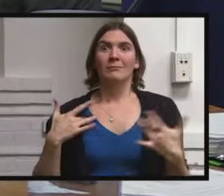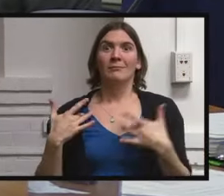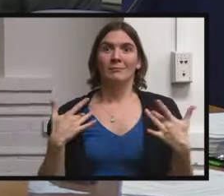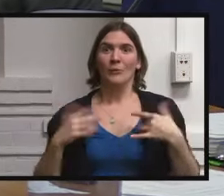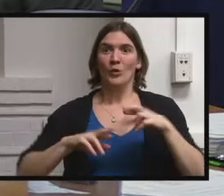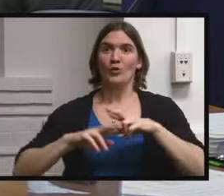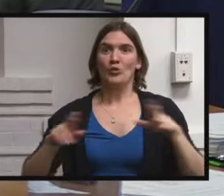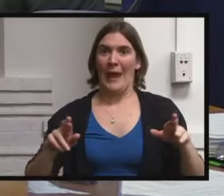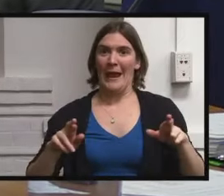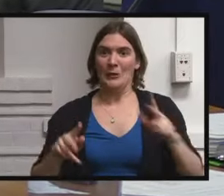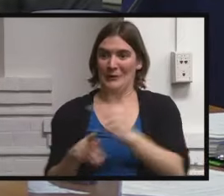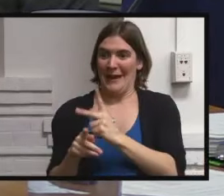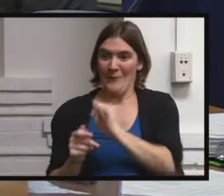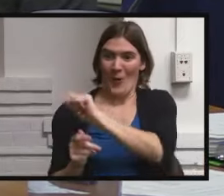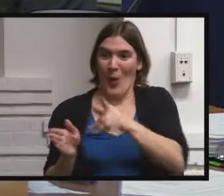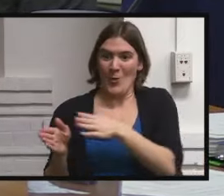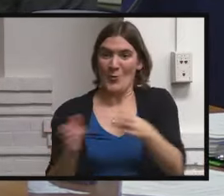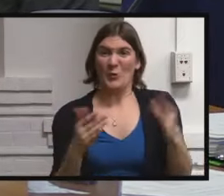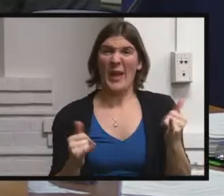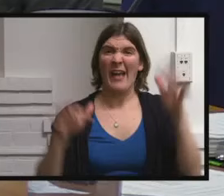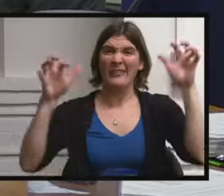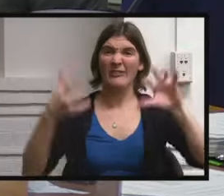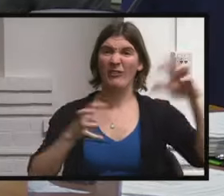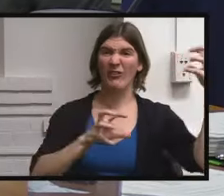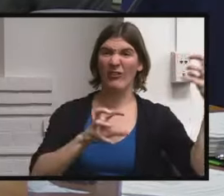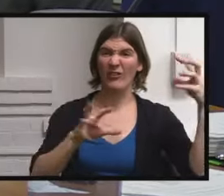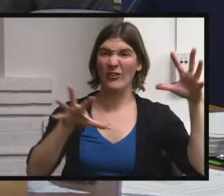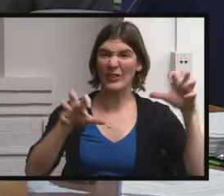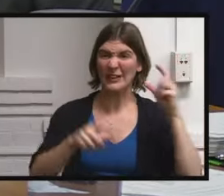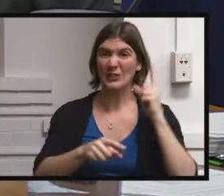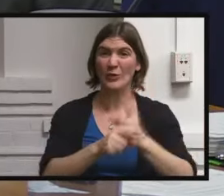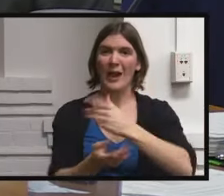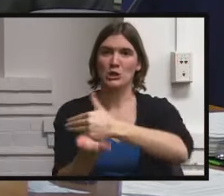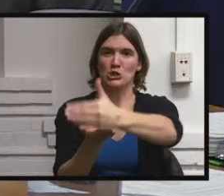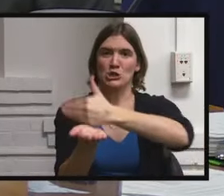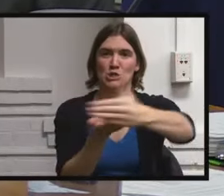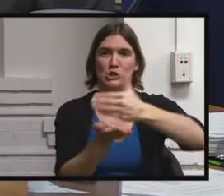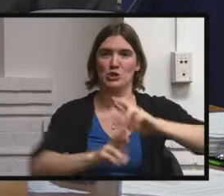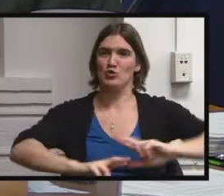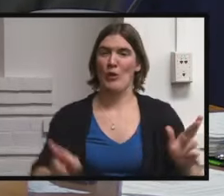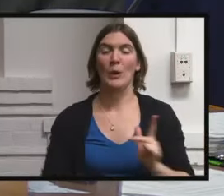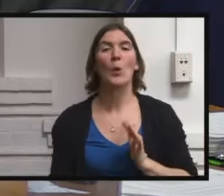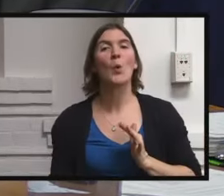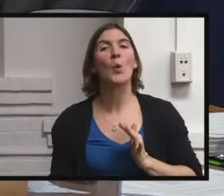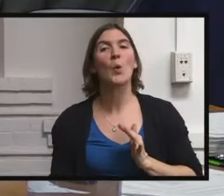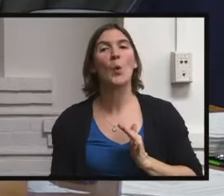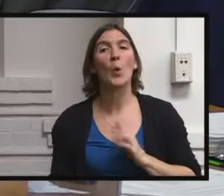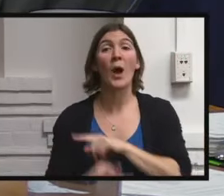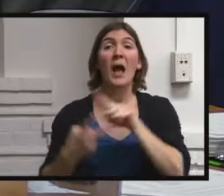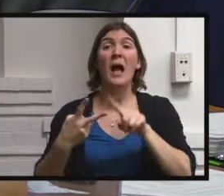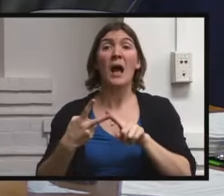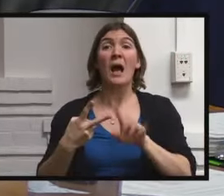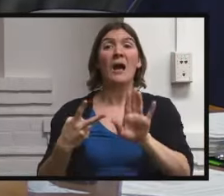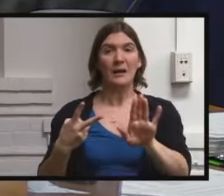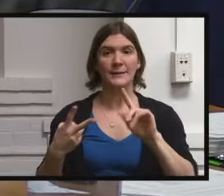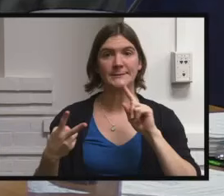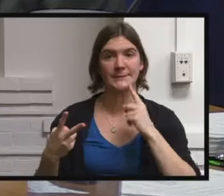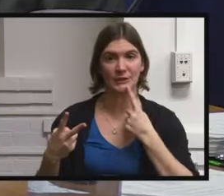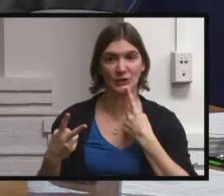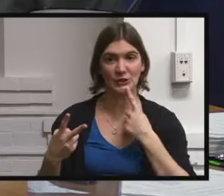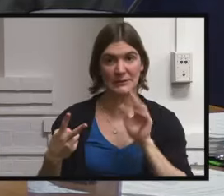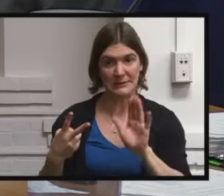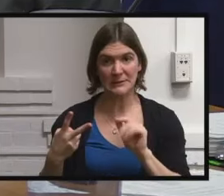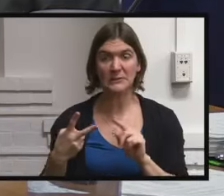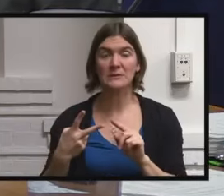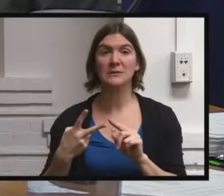kind of sloppy weather that we had today. So when the snow flies, we'll be glad to have the grader here. And on a very serious note, as